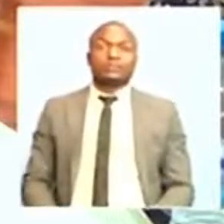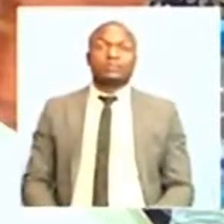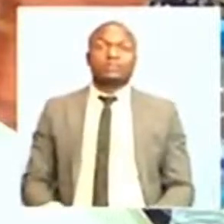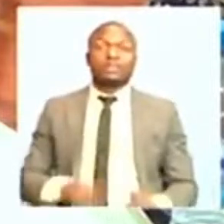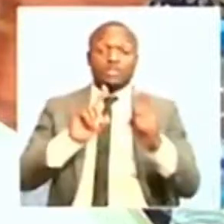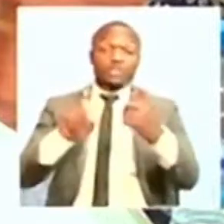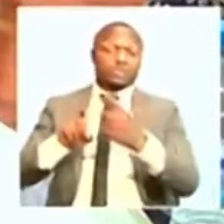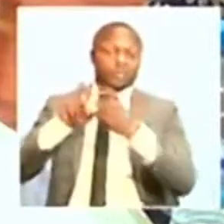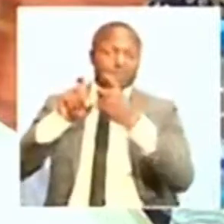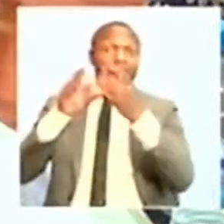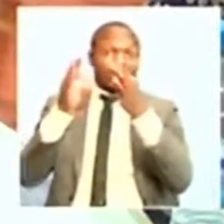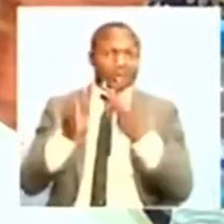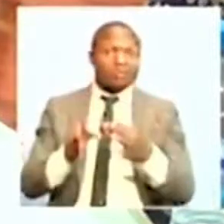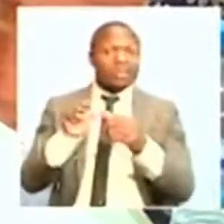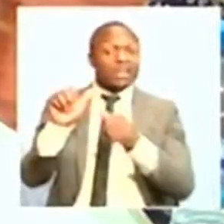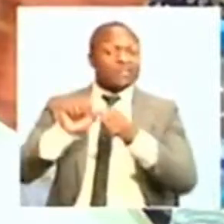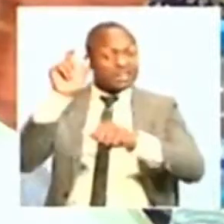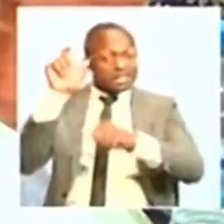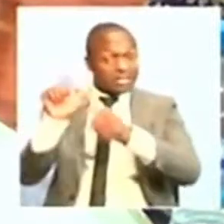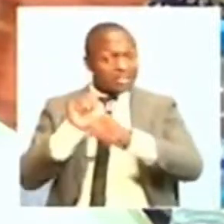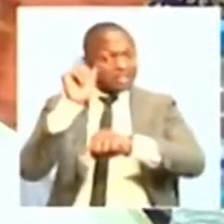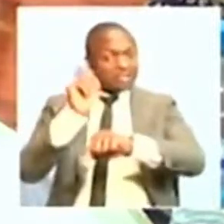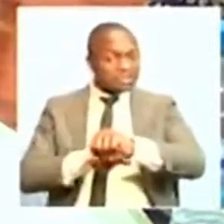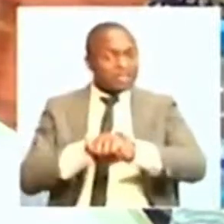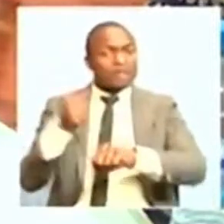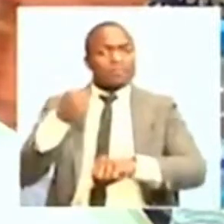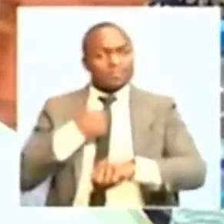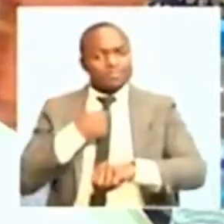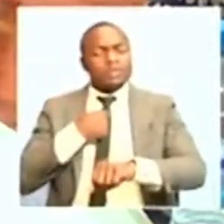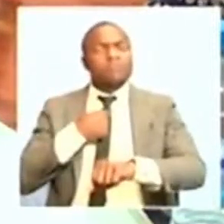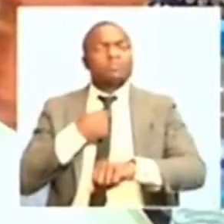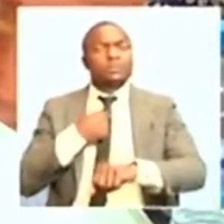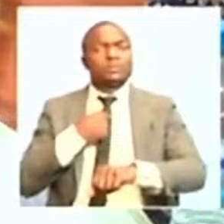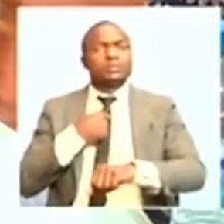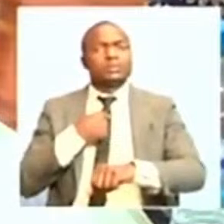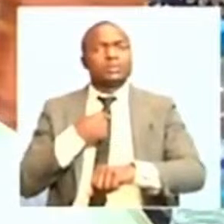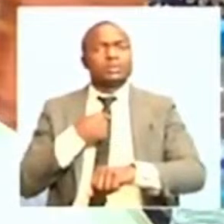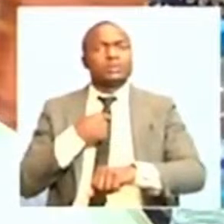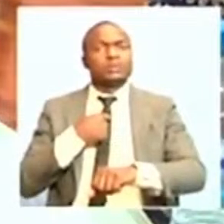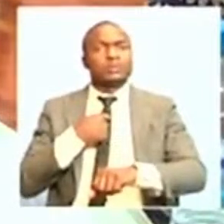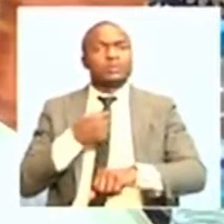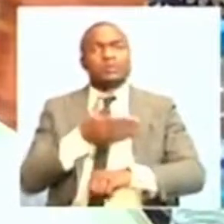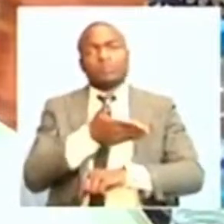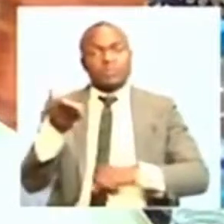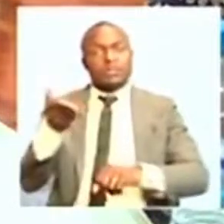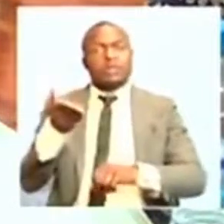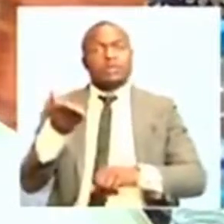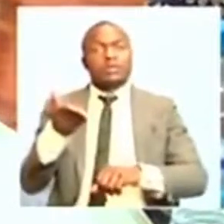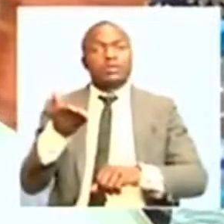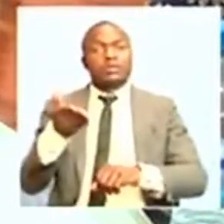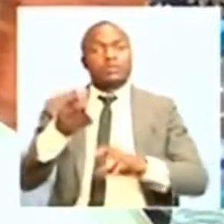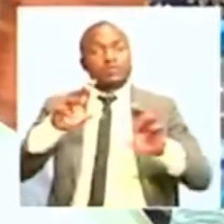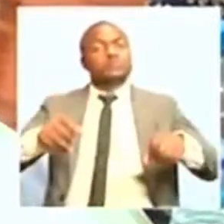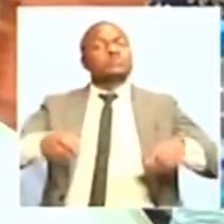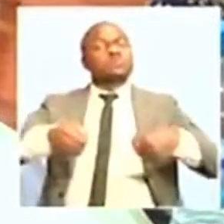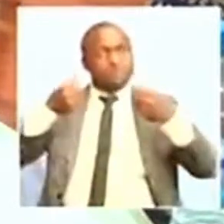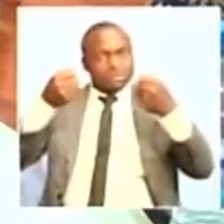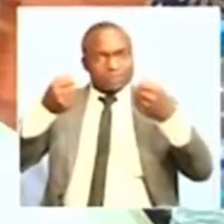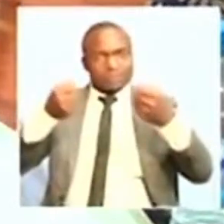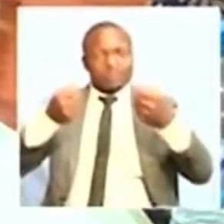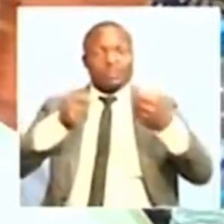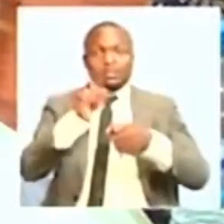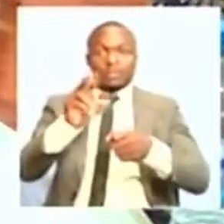you almost all the time Chatla is being taken, is being sued on behalf of, not me being sued, the